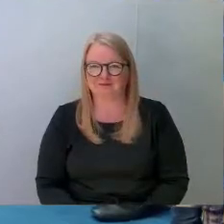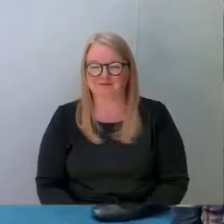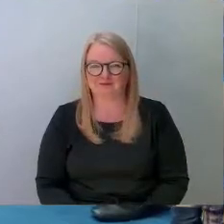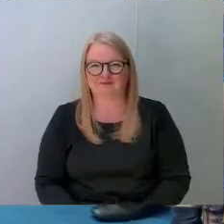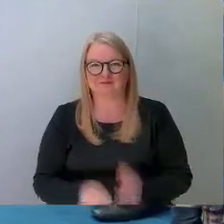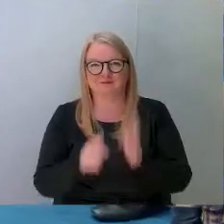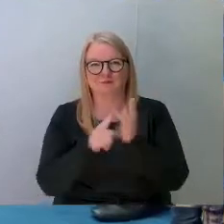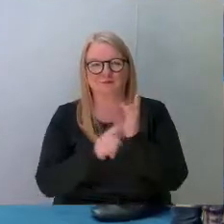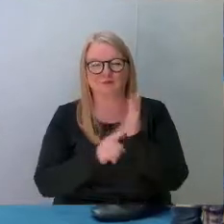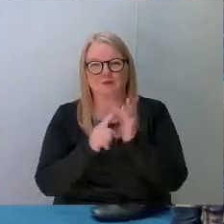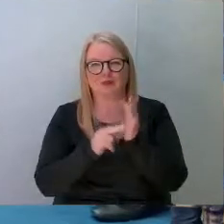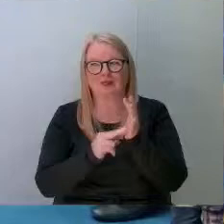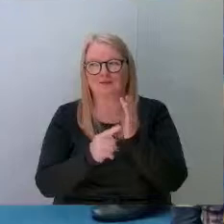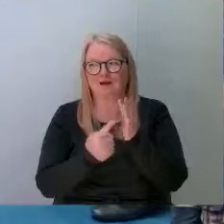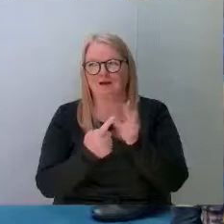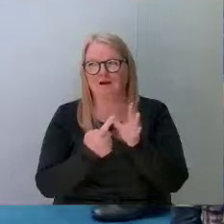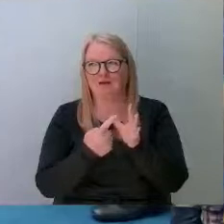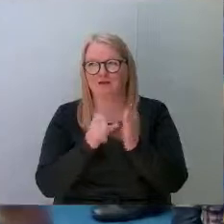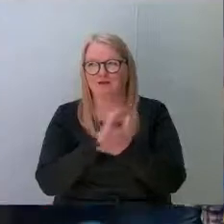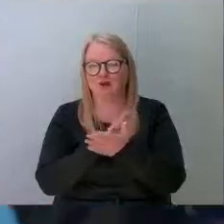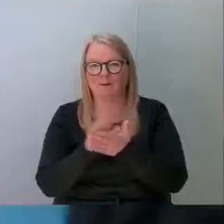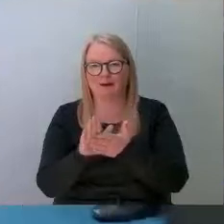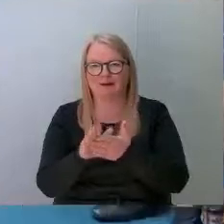Olivia Chapman.